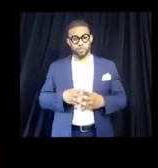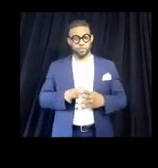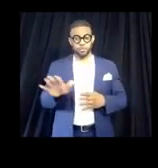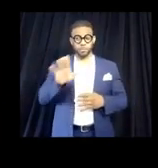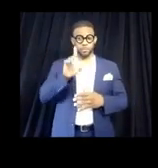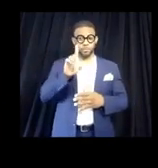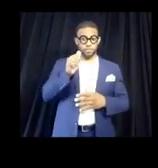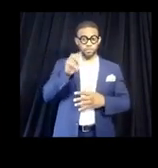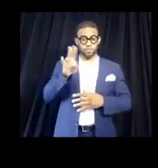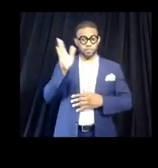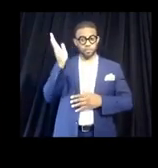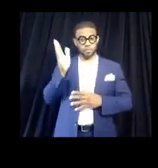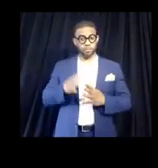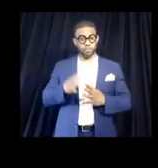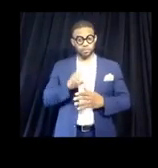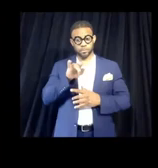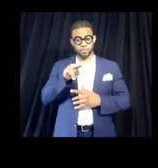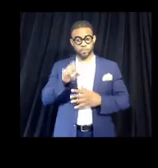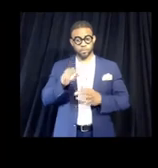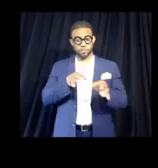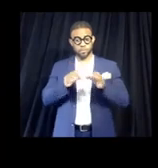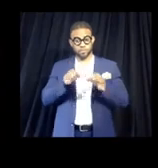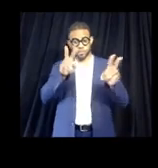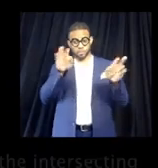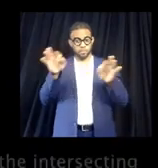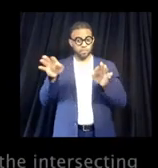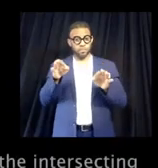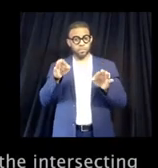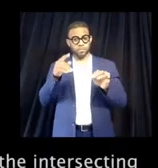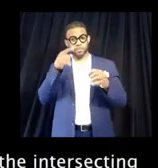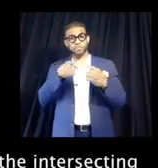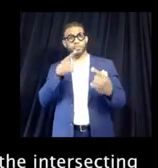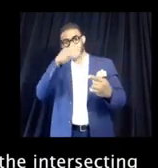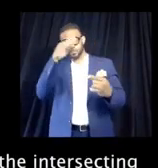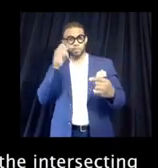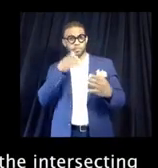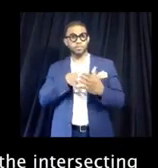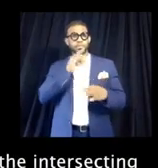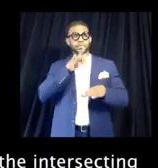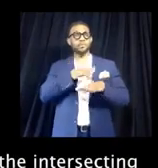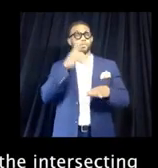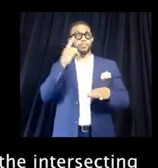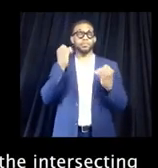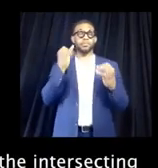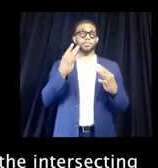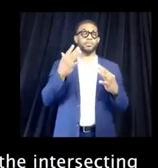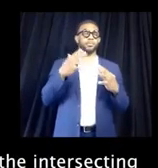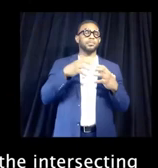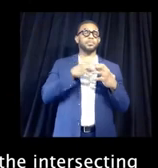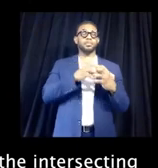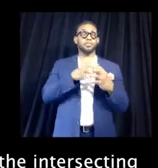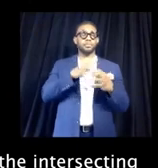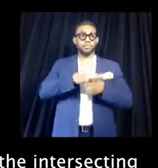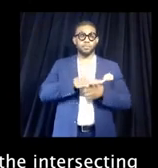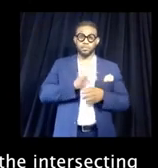anti-Blackness. In her 2017 lecture, Collins explains that, quote, anti-Black racism is a touchstone for many